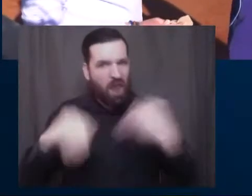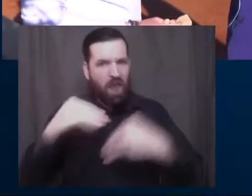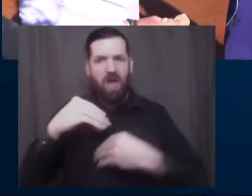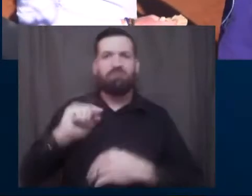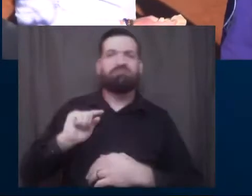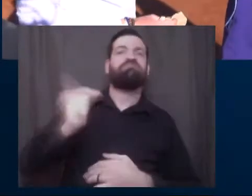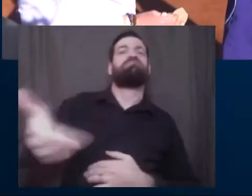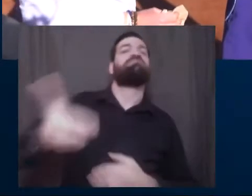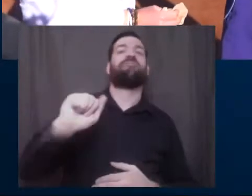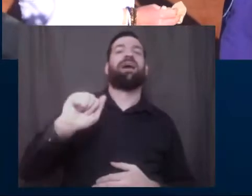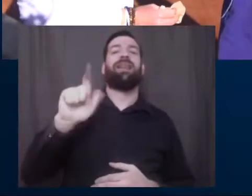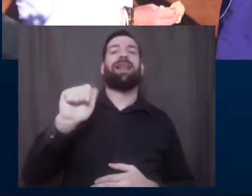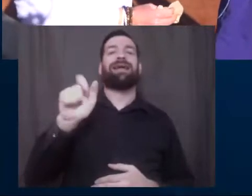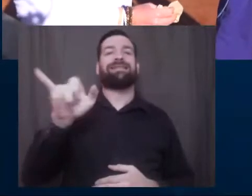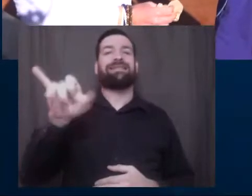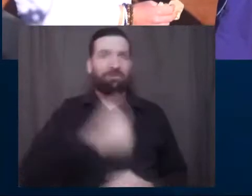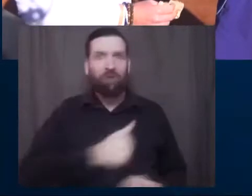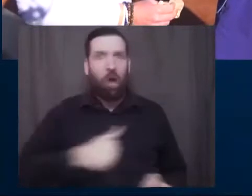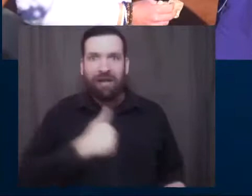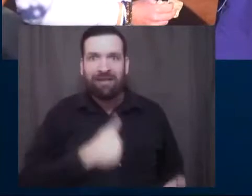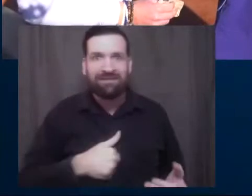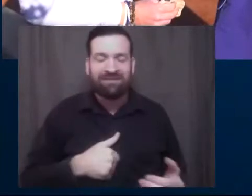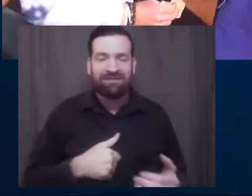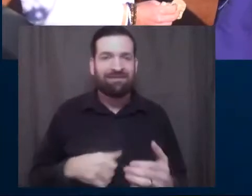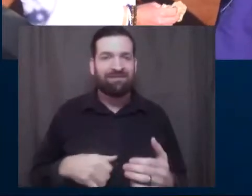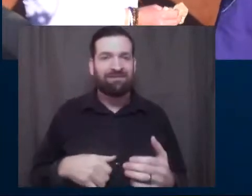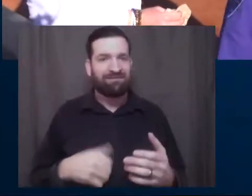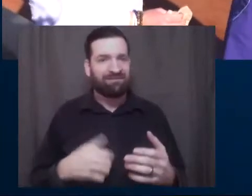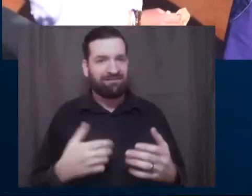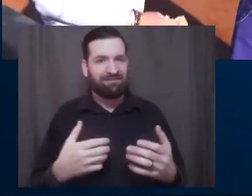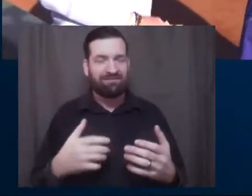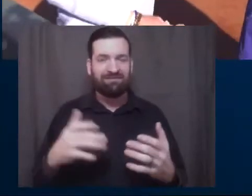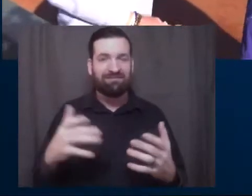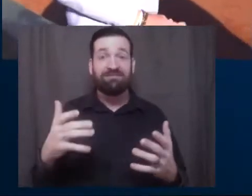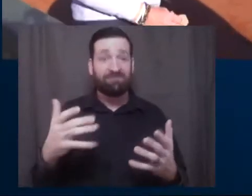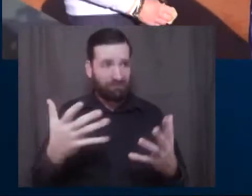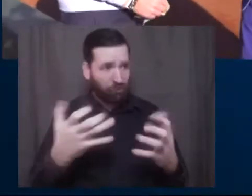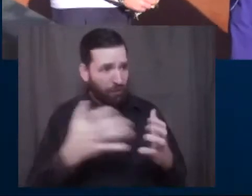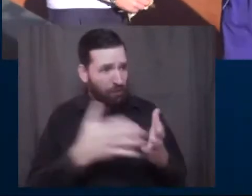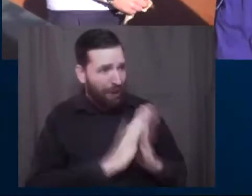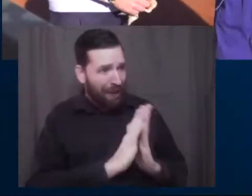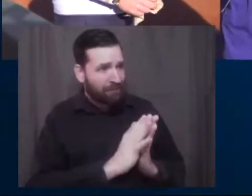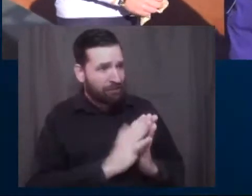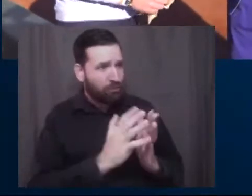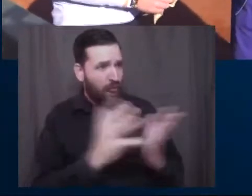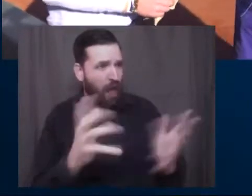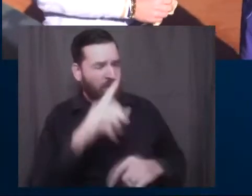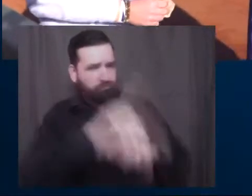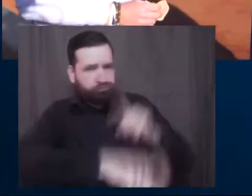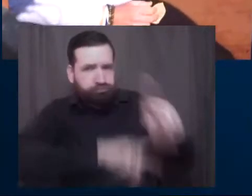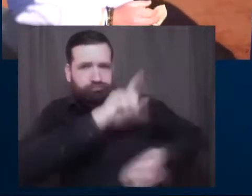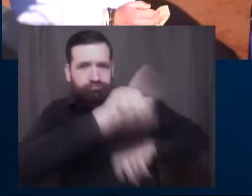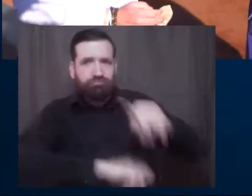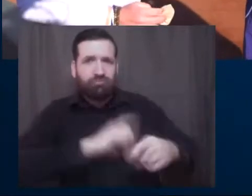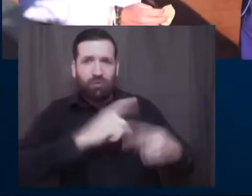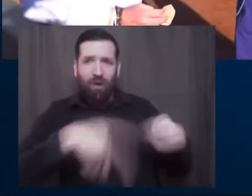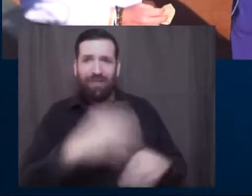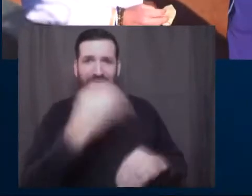tell us. Sorry, I you know don't we're want going me to to our heart ask show you- later, but You don't want me to ask you lots of involved questions as you take giant bites of that